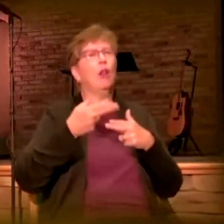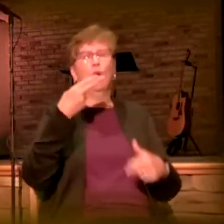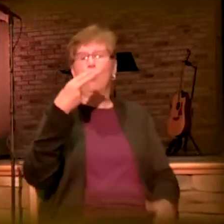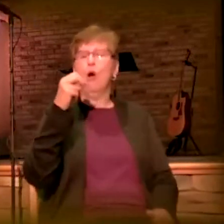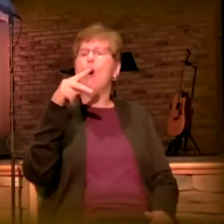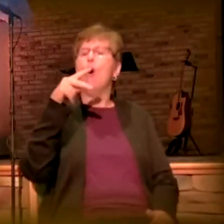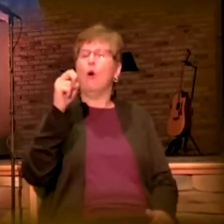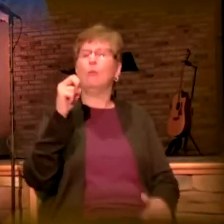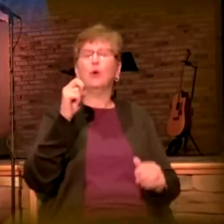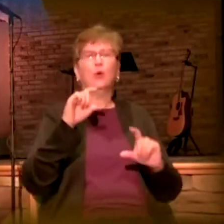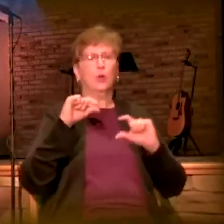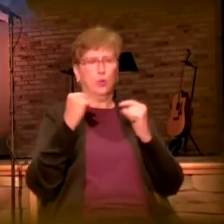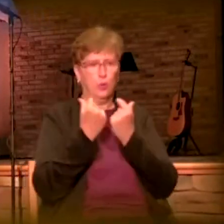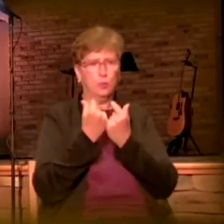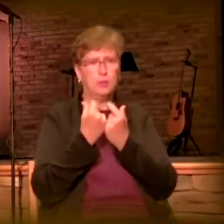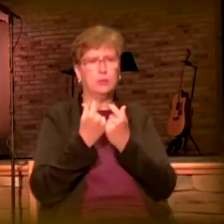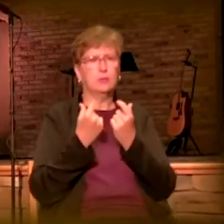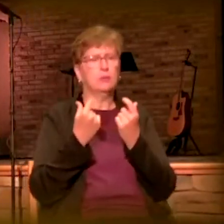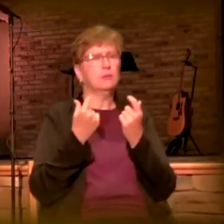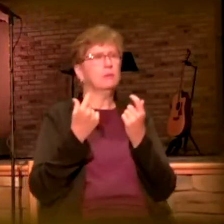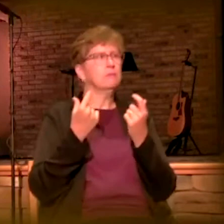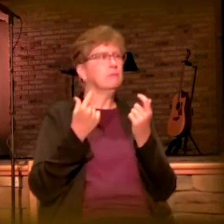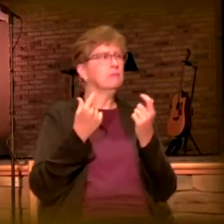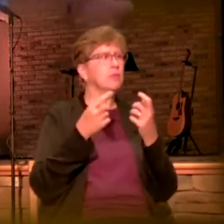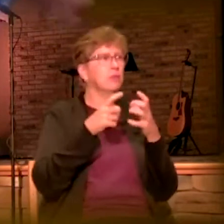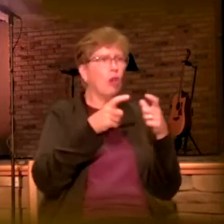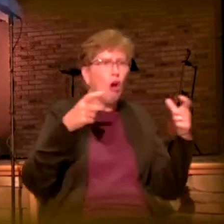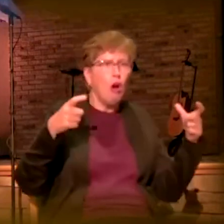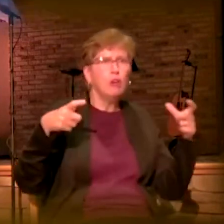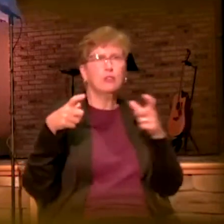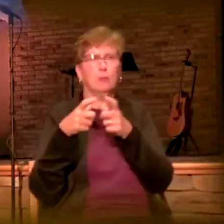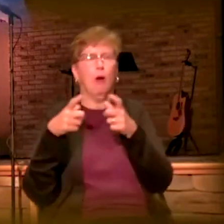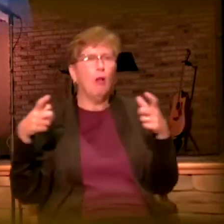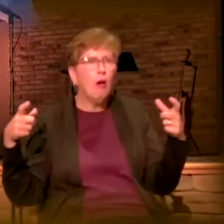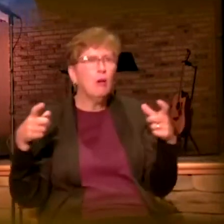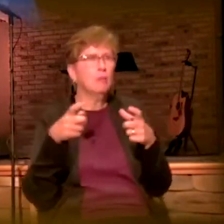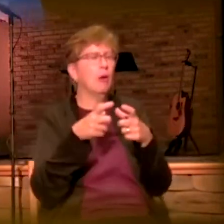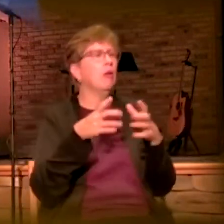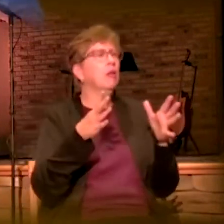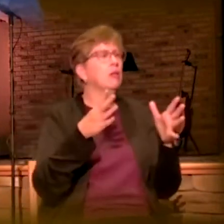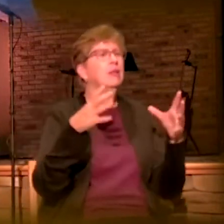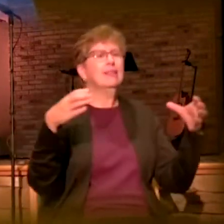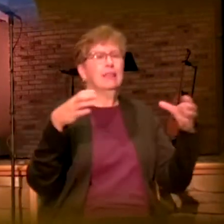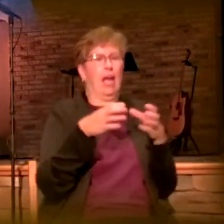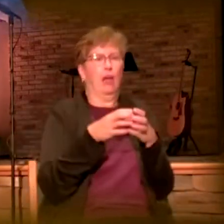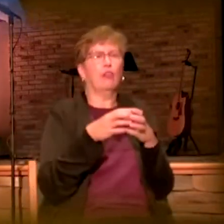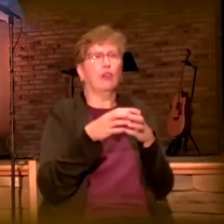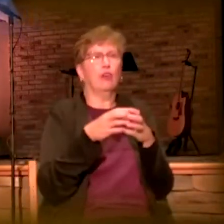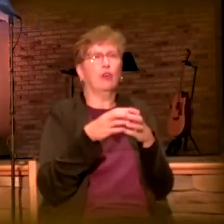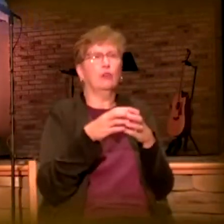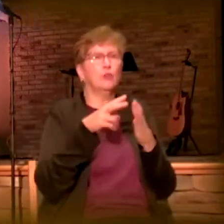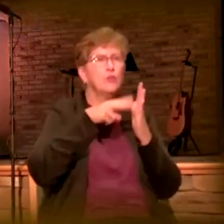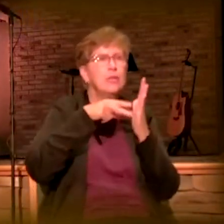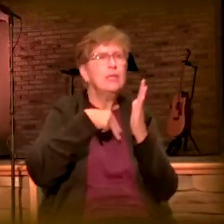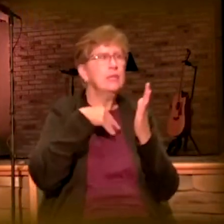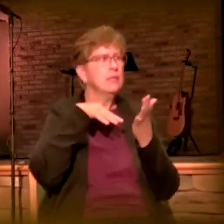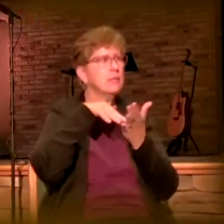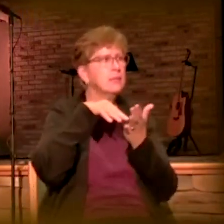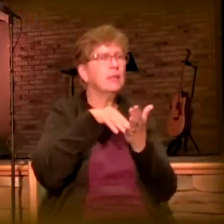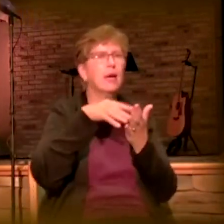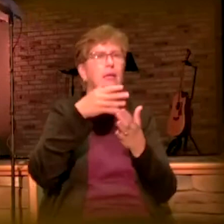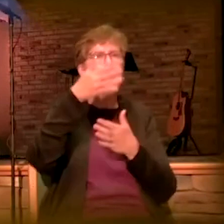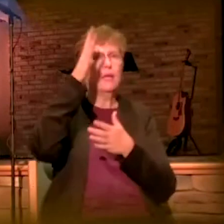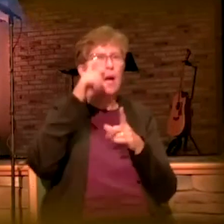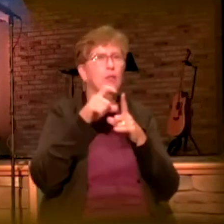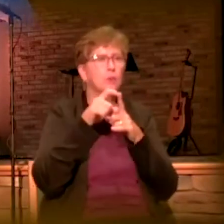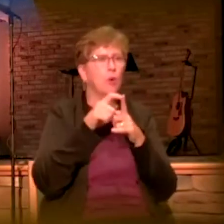people, sometimes more, sometimes less, who gather together to read and study God's Word, to